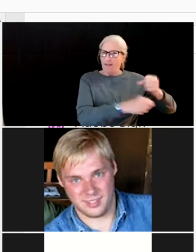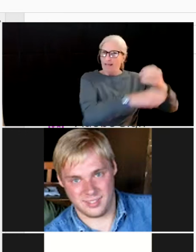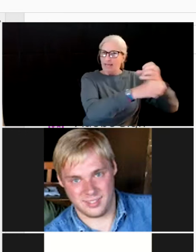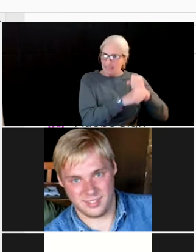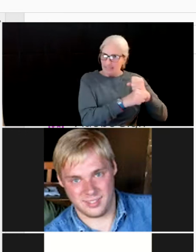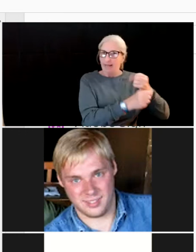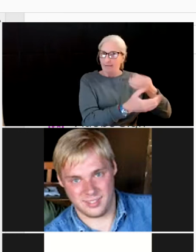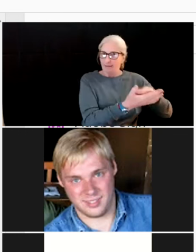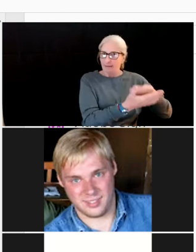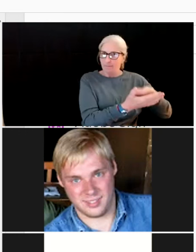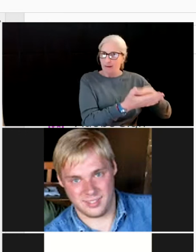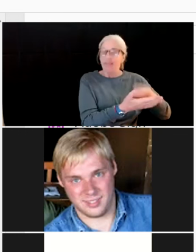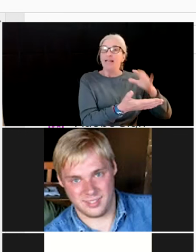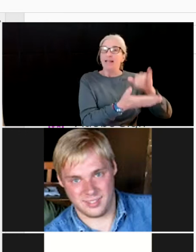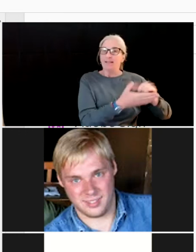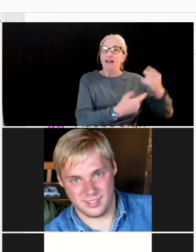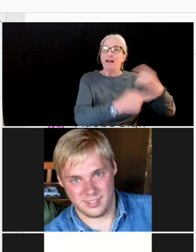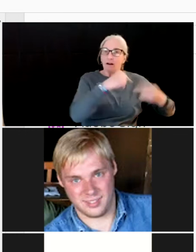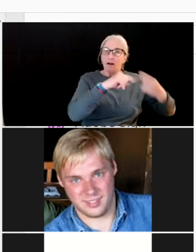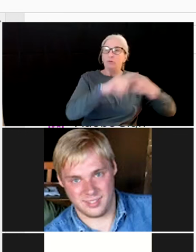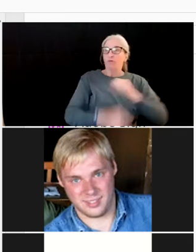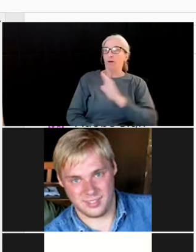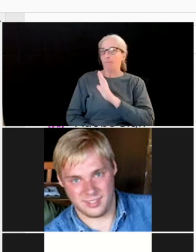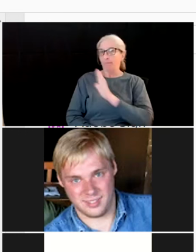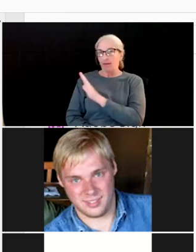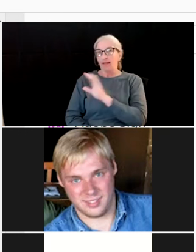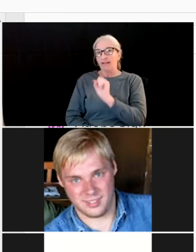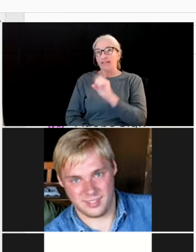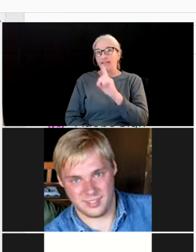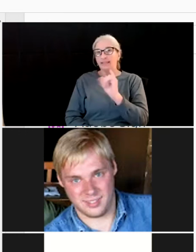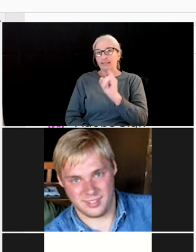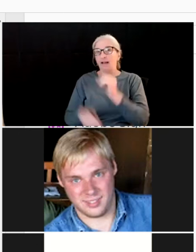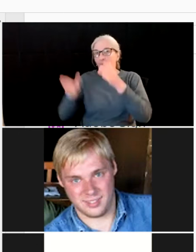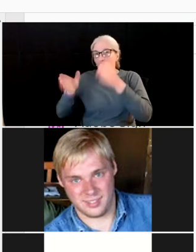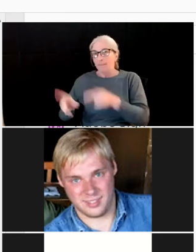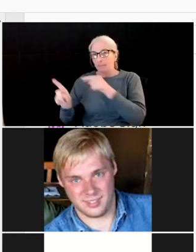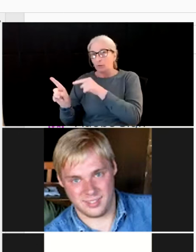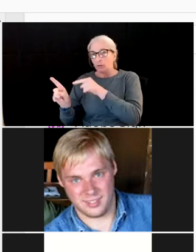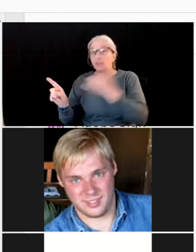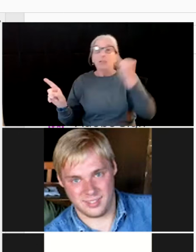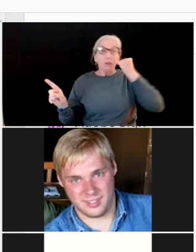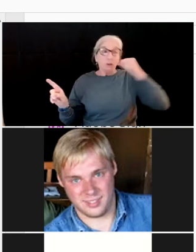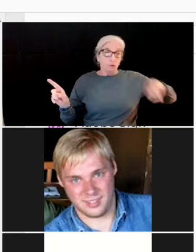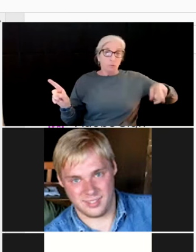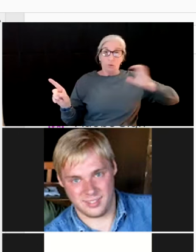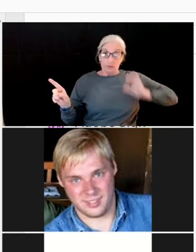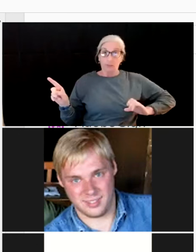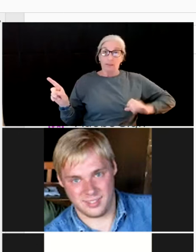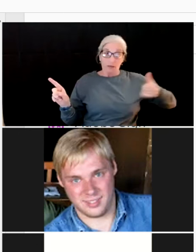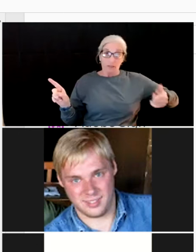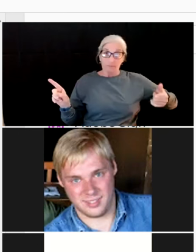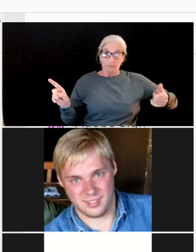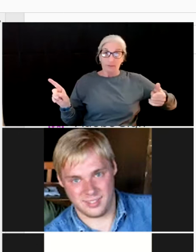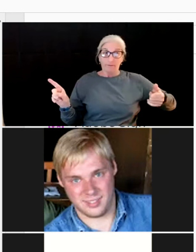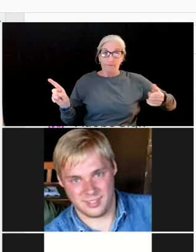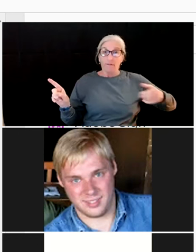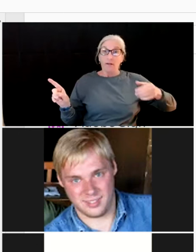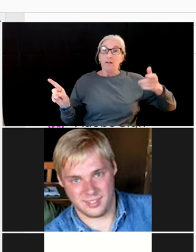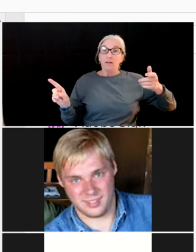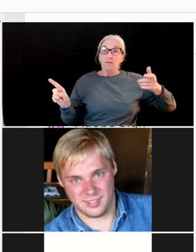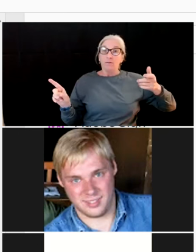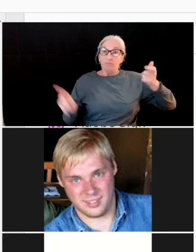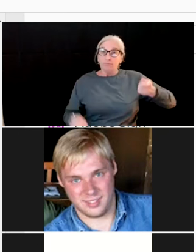the record of the SSDI holder. All right. So if something happens, if you have a client who's on disability, they're getting SSDI